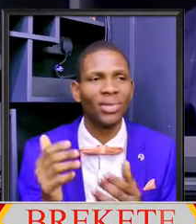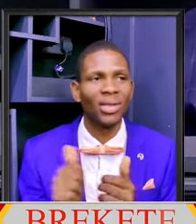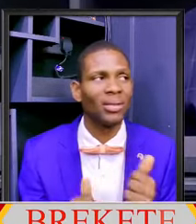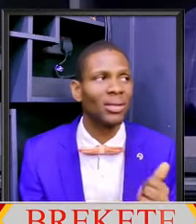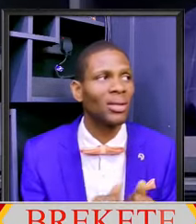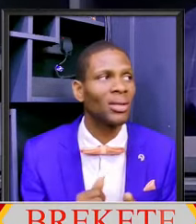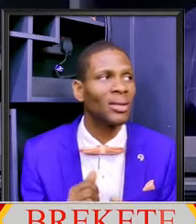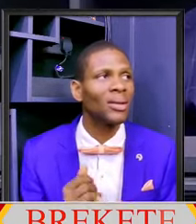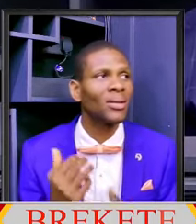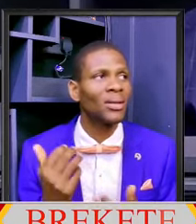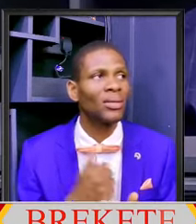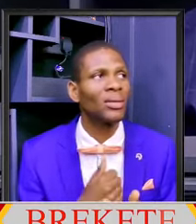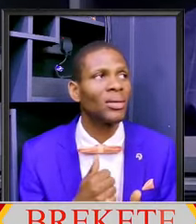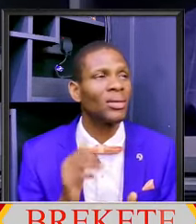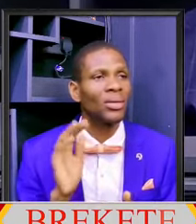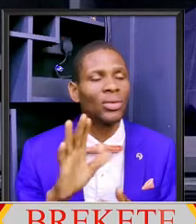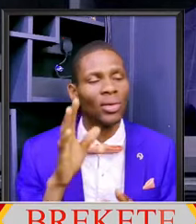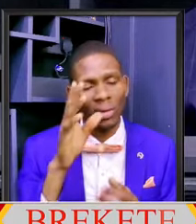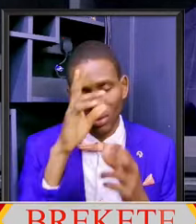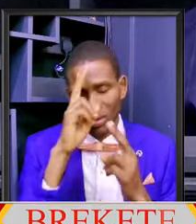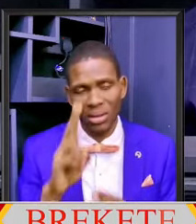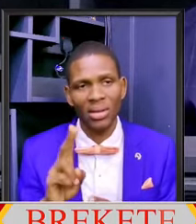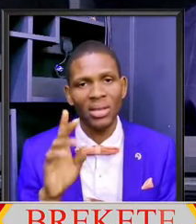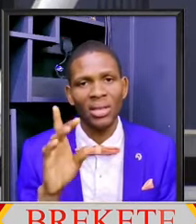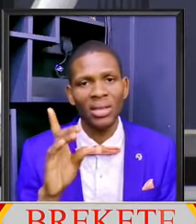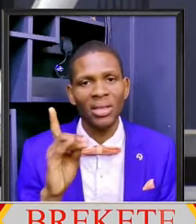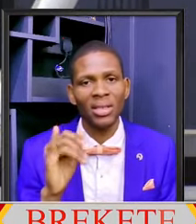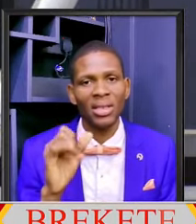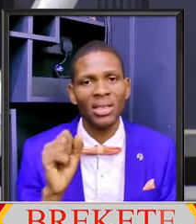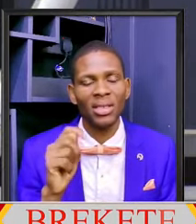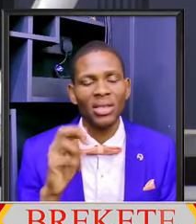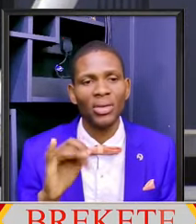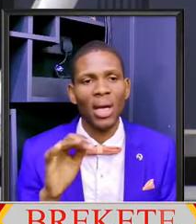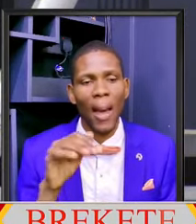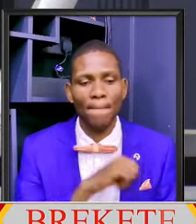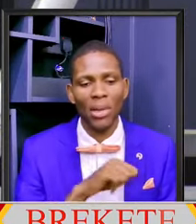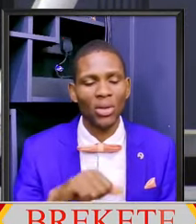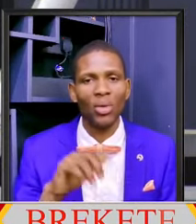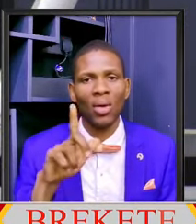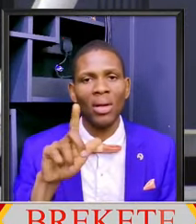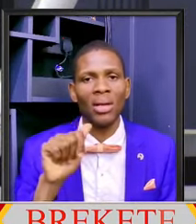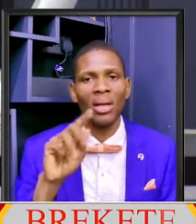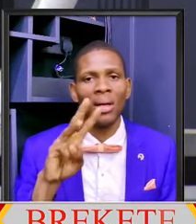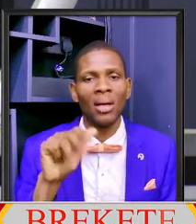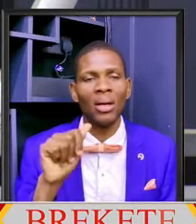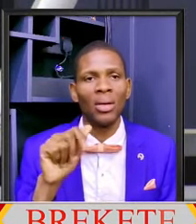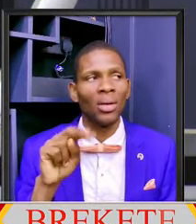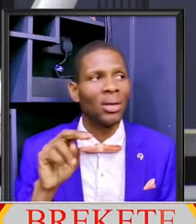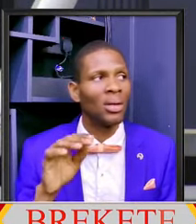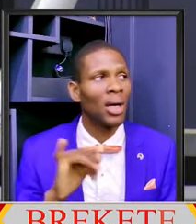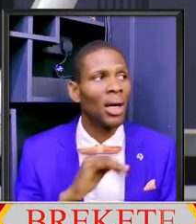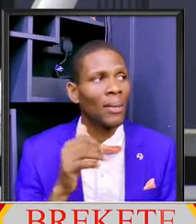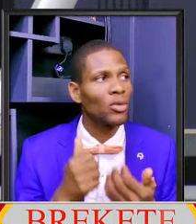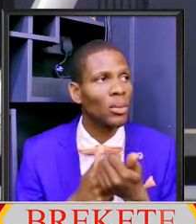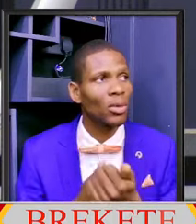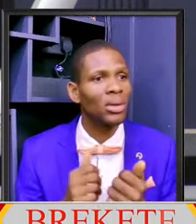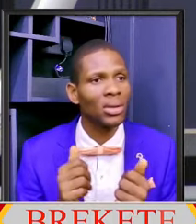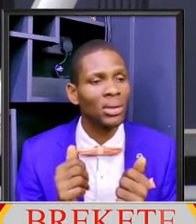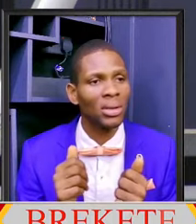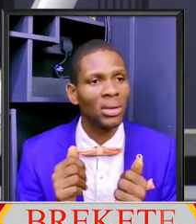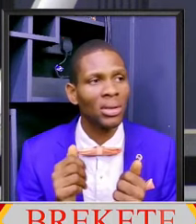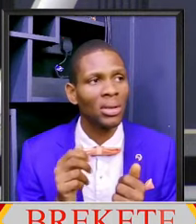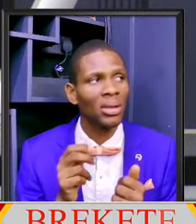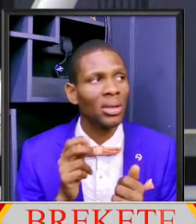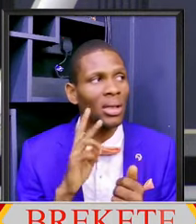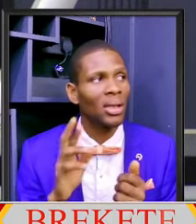Sorry, Your Excellency, Distinguished Ambassador Lawal. Good morning, sir. Morning, sir. Please, I'm supporting. I'm sending